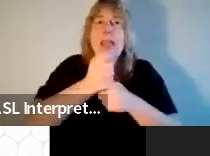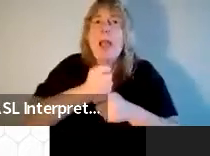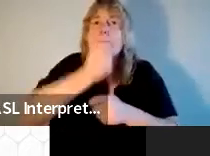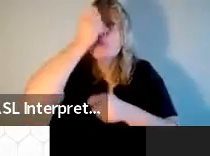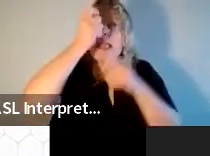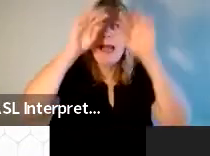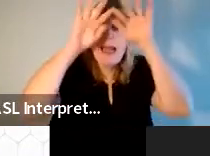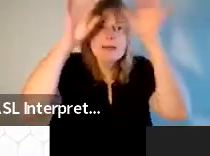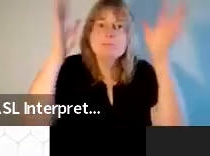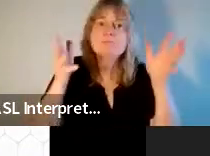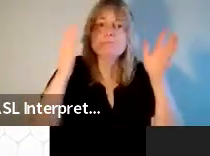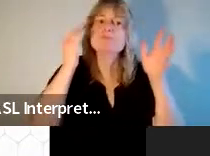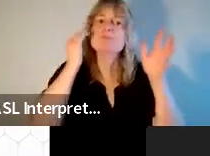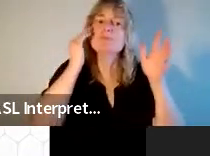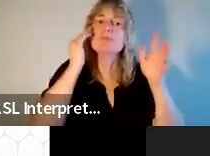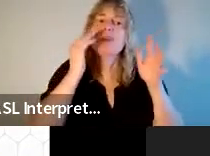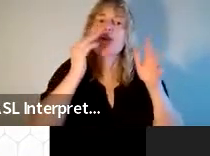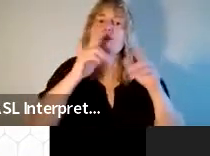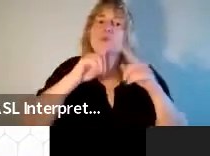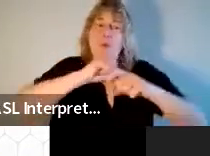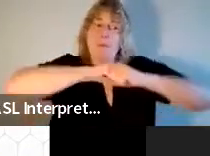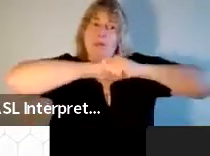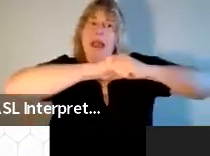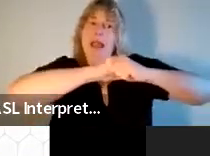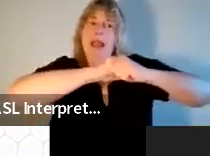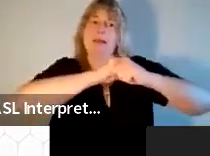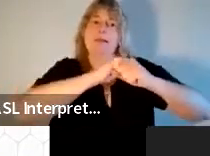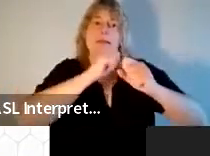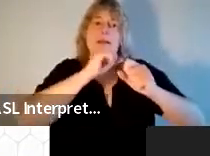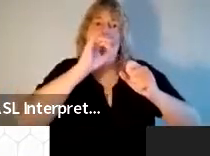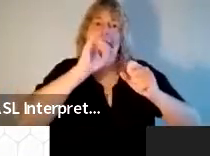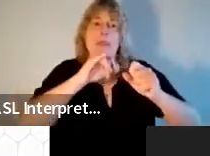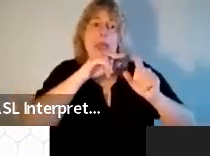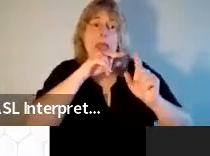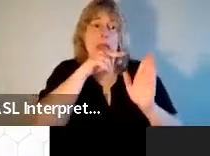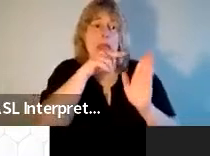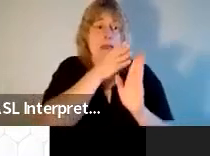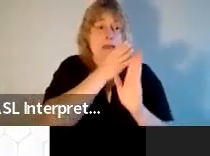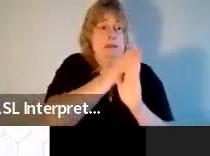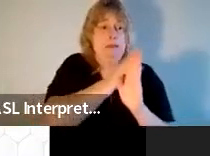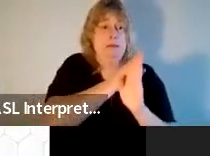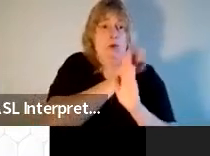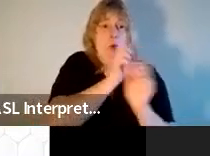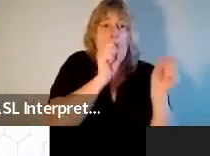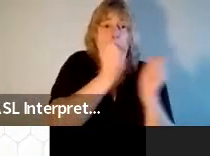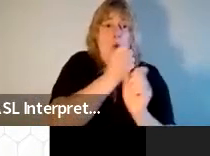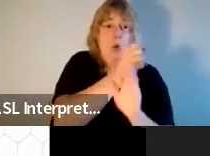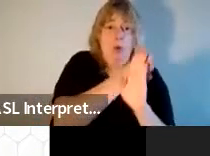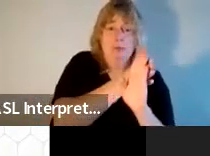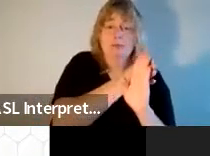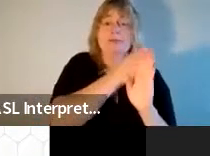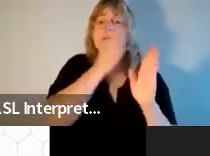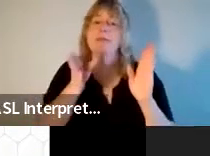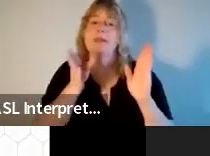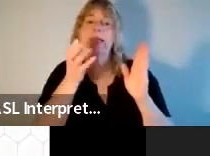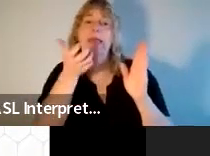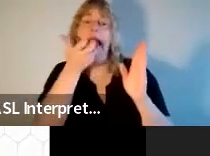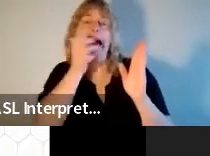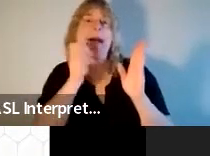the telescope cold side from the sun pointing other side, and we refer to them as the hot side and the cold